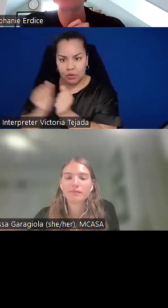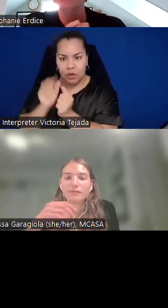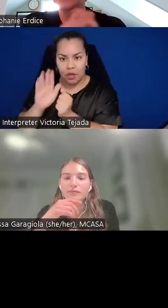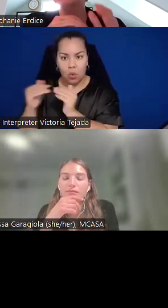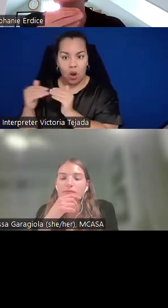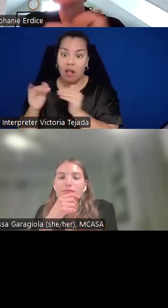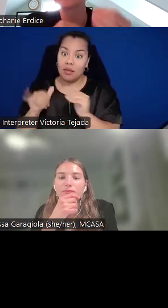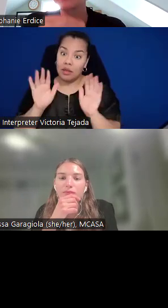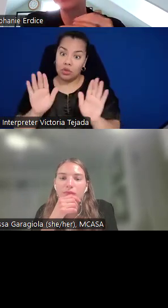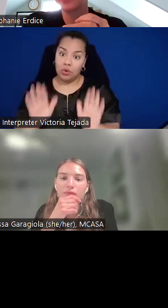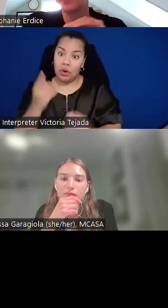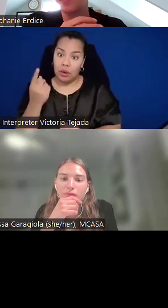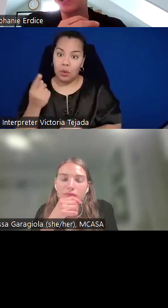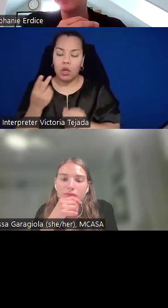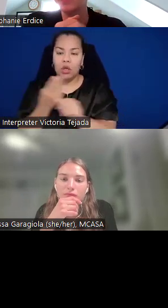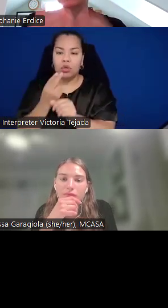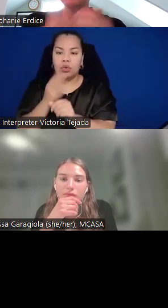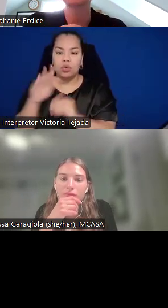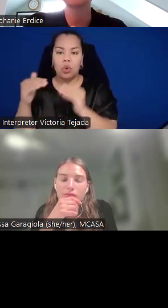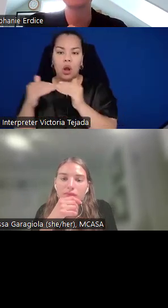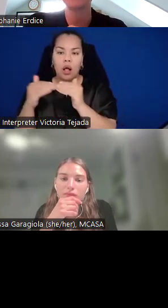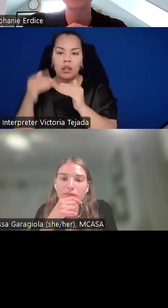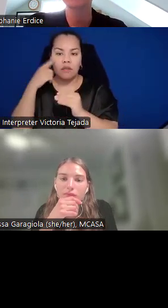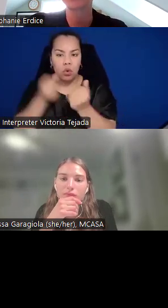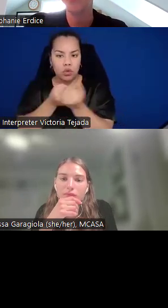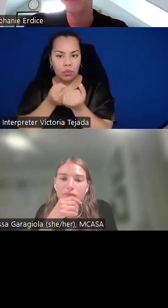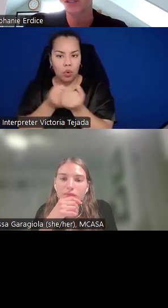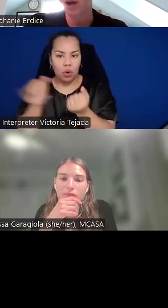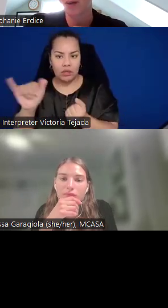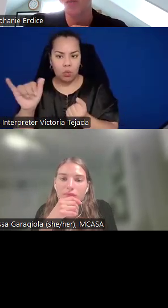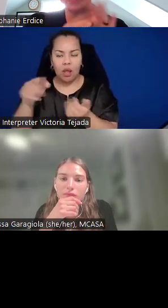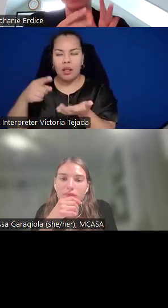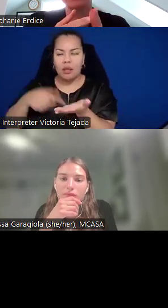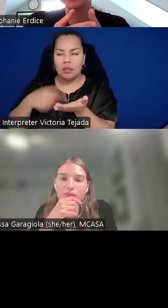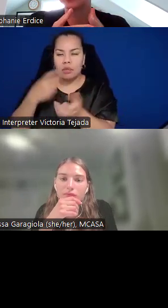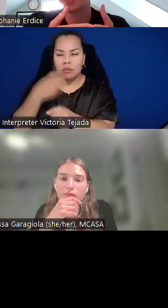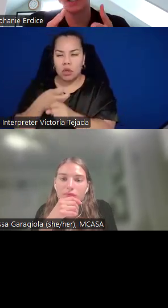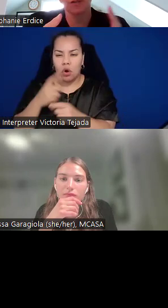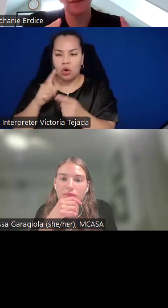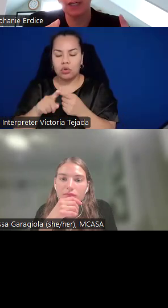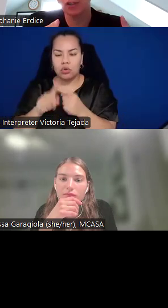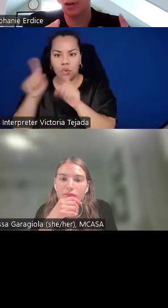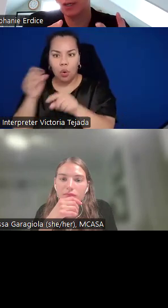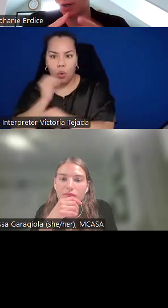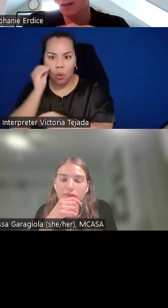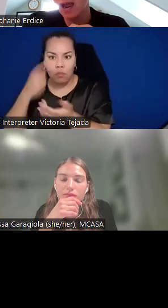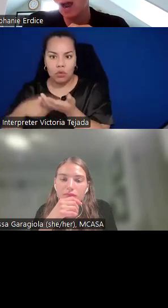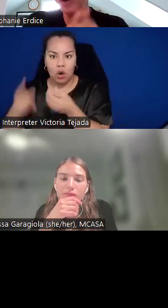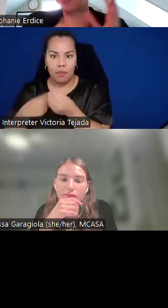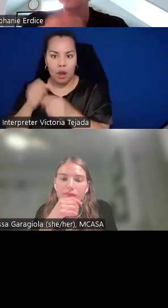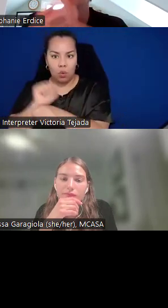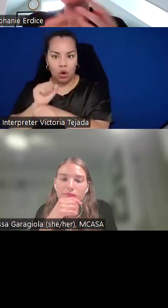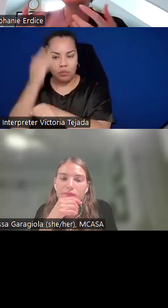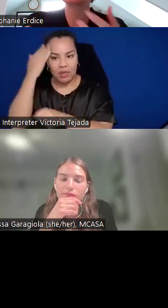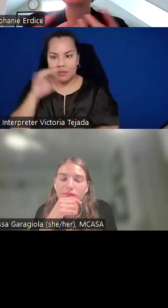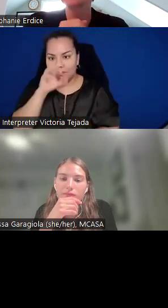one. Kind of using your colleagues for support as well. Sometimes it can be hard to go home and talk about work, either because your work is confidential and you're not